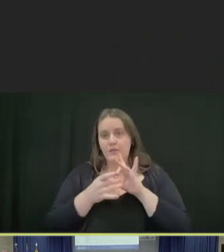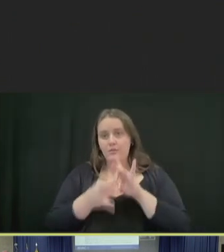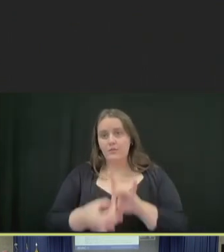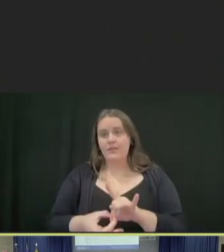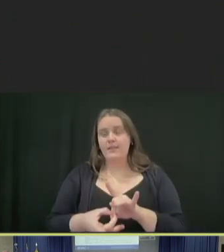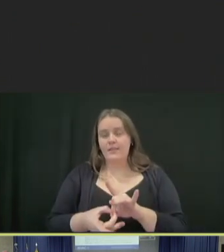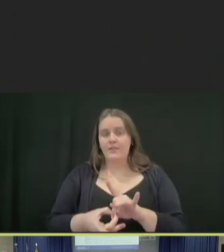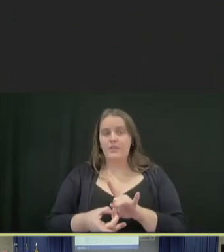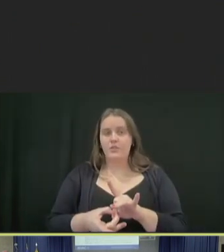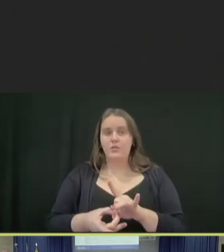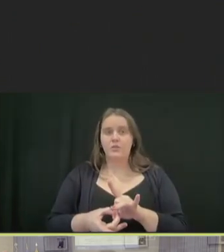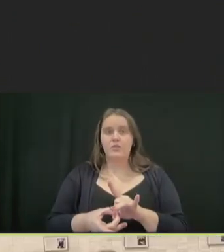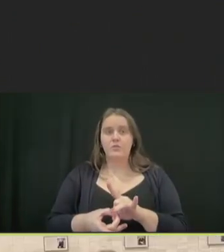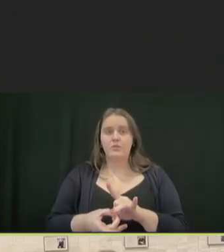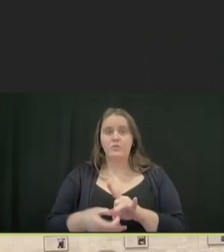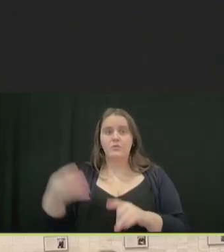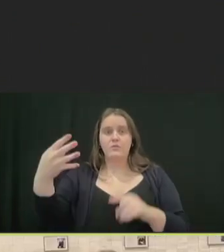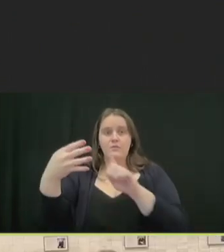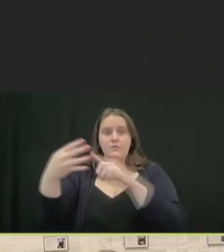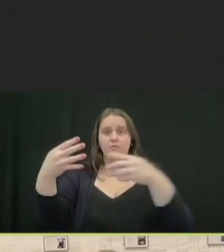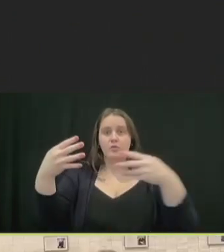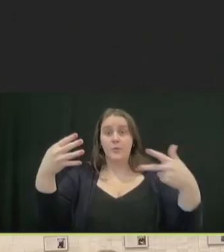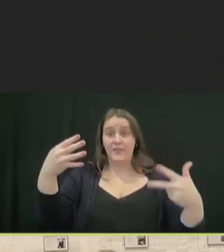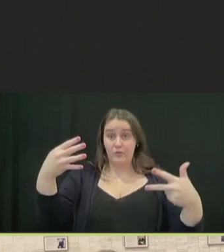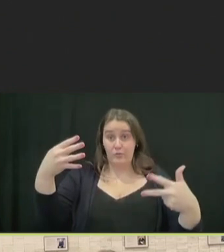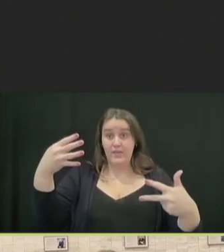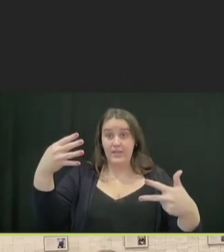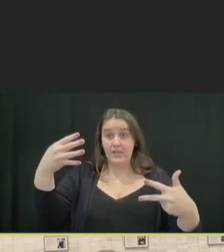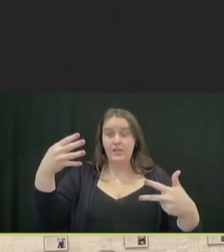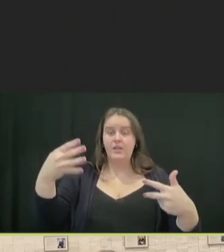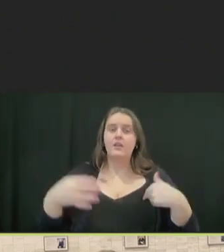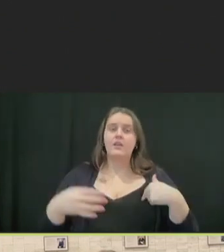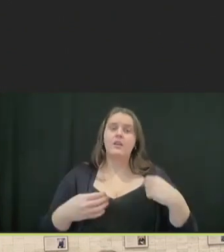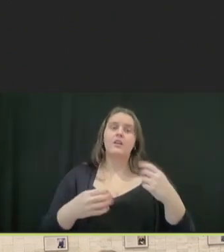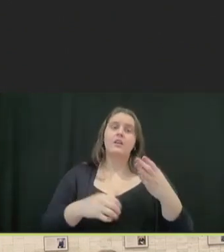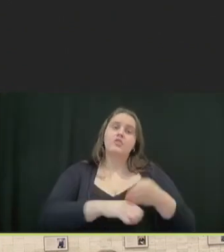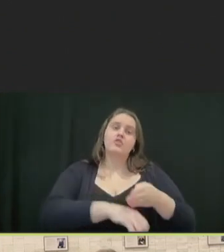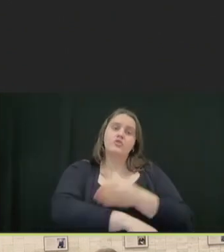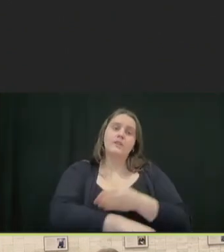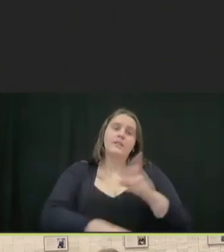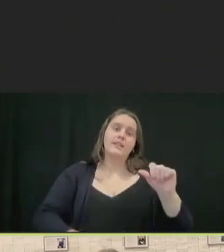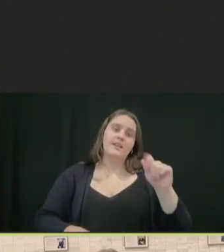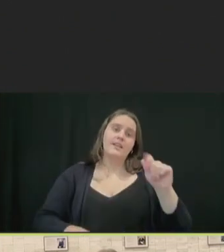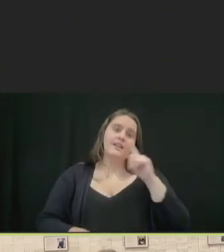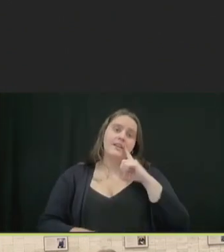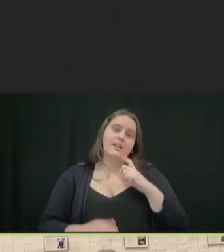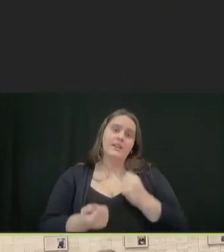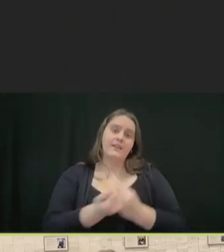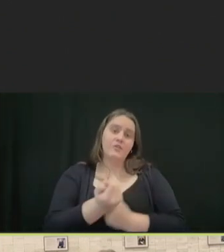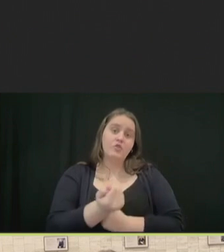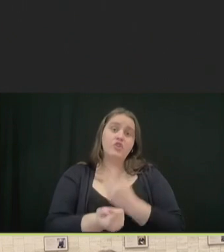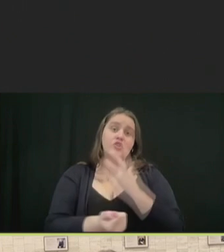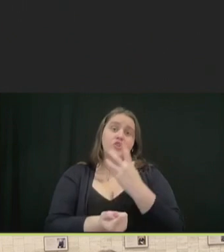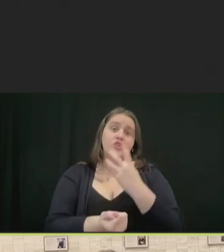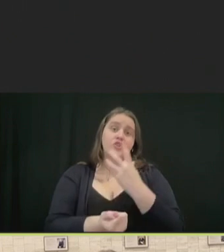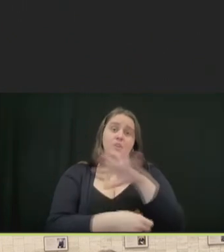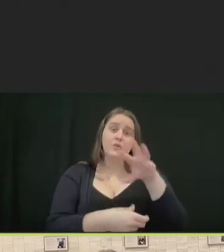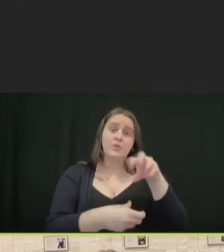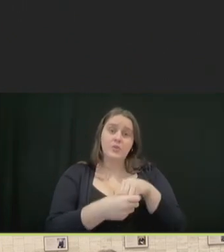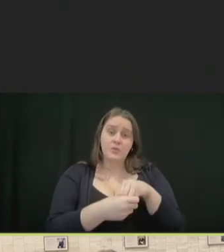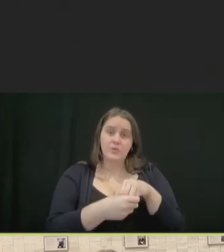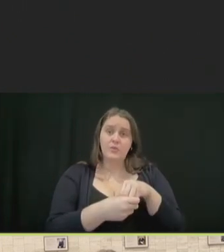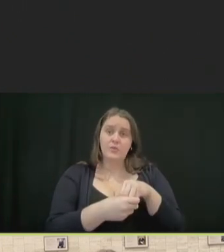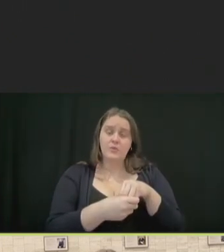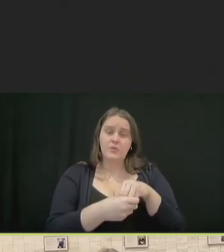objective 4.3 and strengthen the data infrastructure. I don't disagree with anything that's stated here, but I am